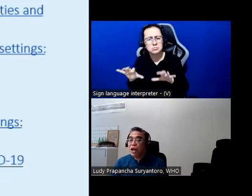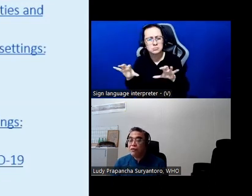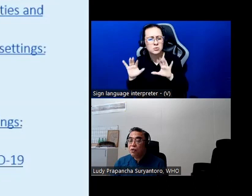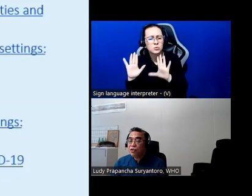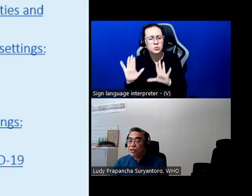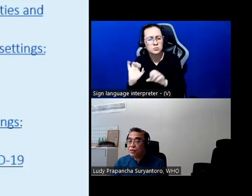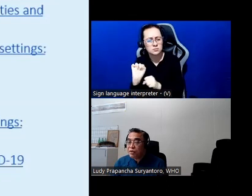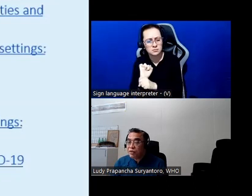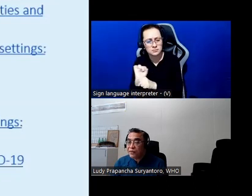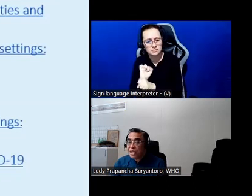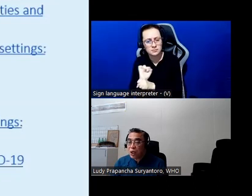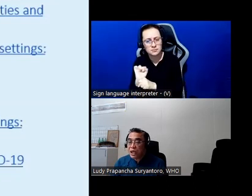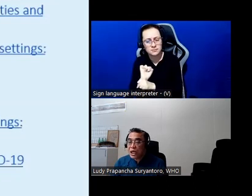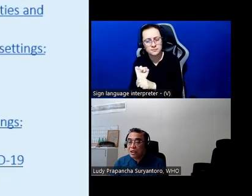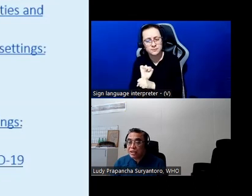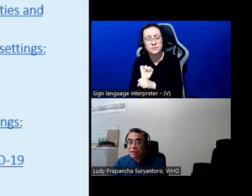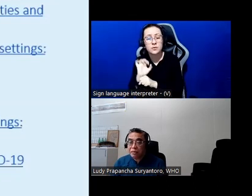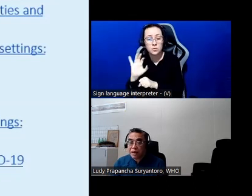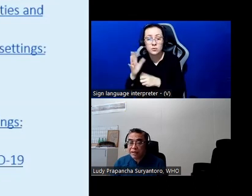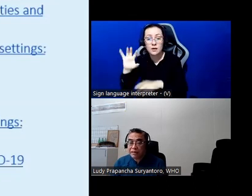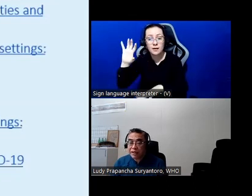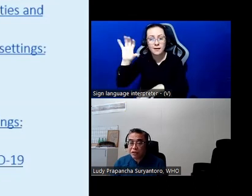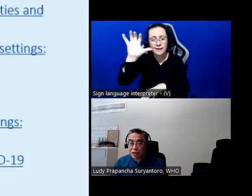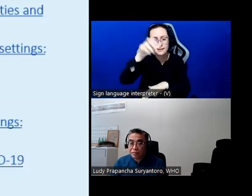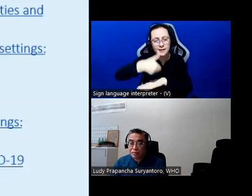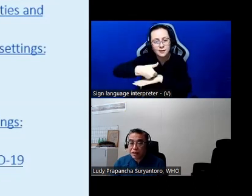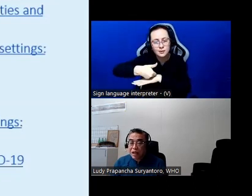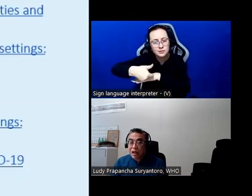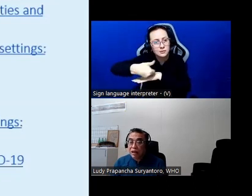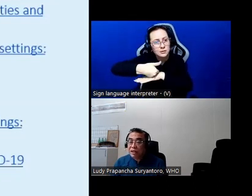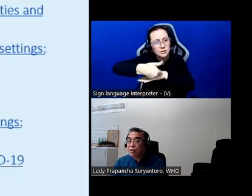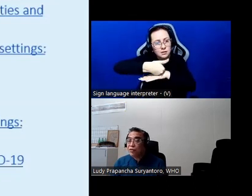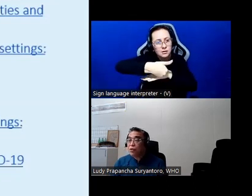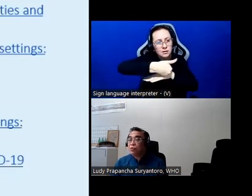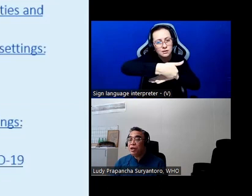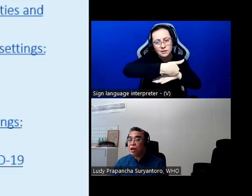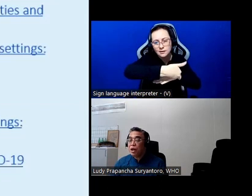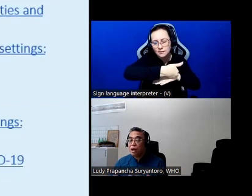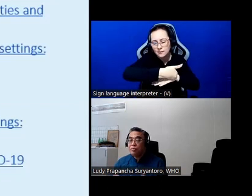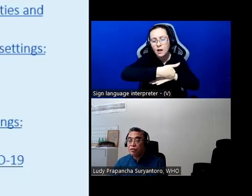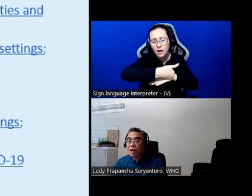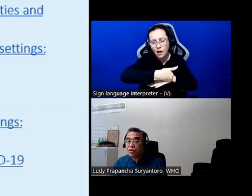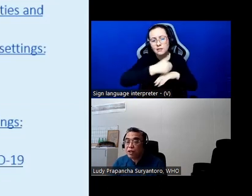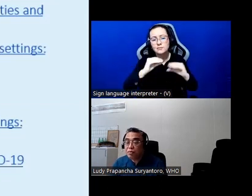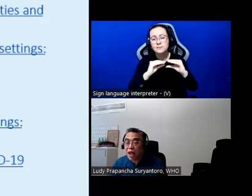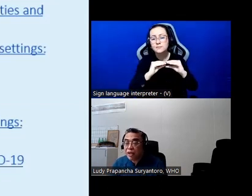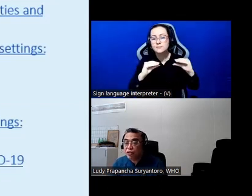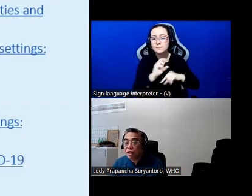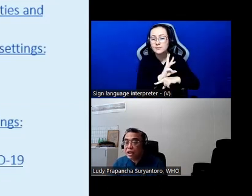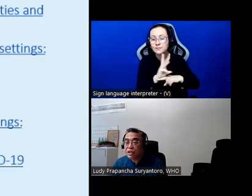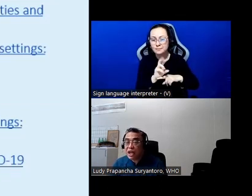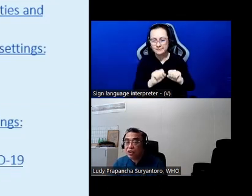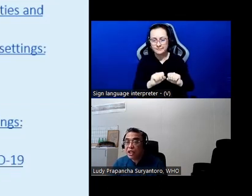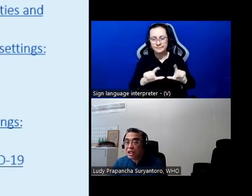for focusing specifically on health emergency preparedness in the future. Others, of course, we are trying to comply